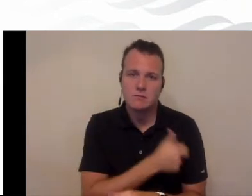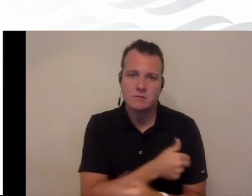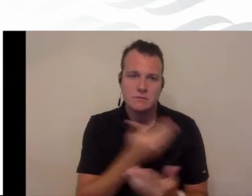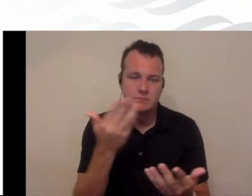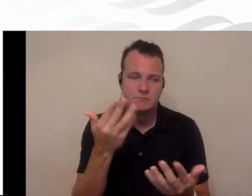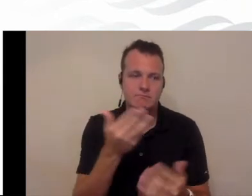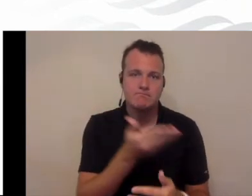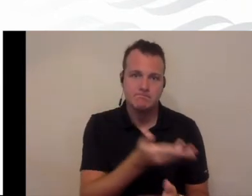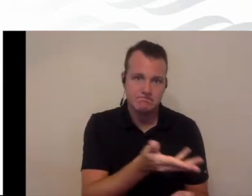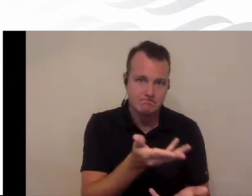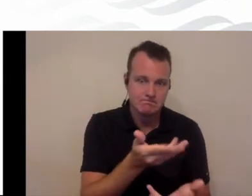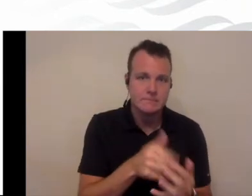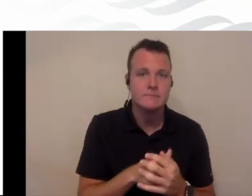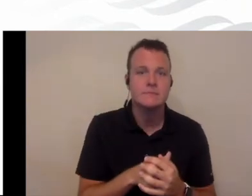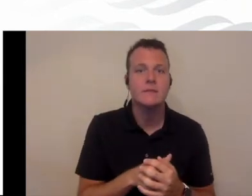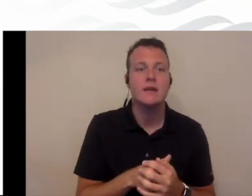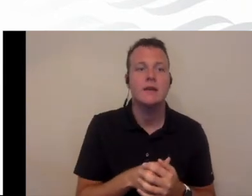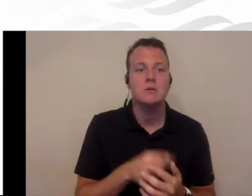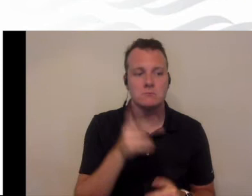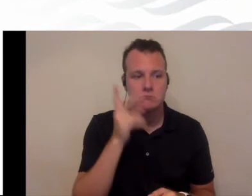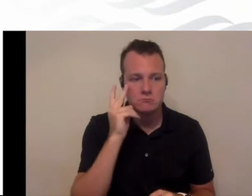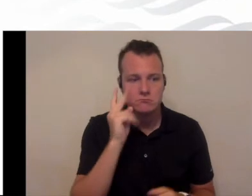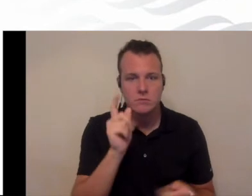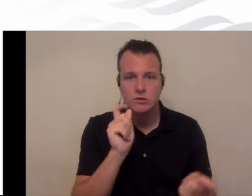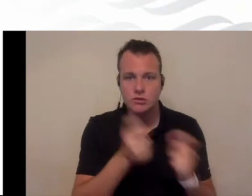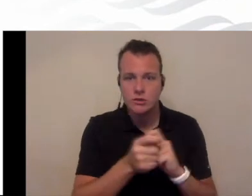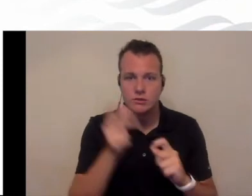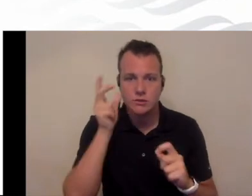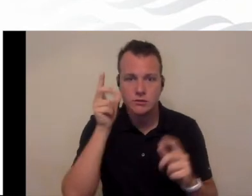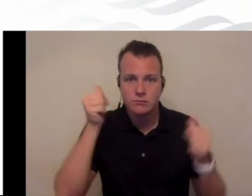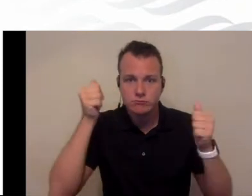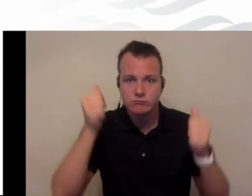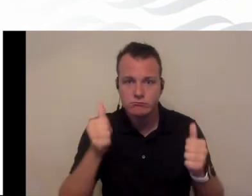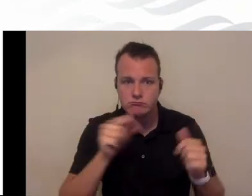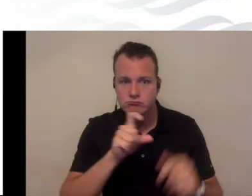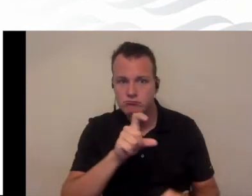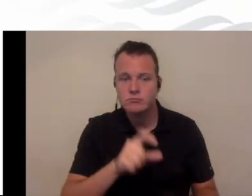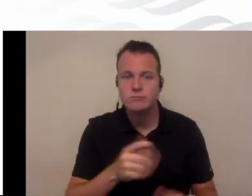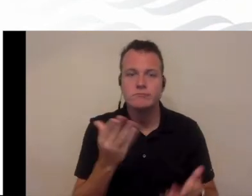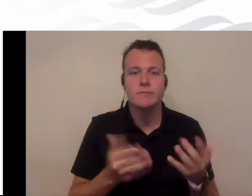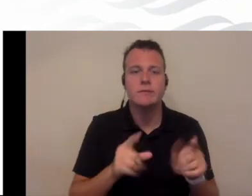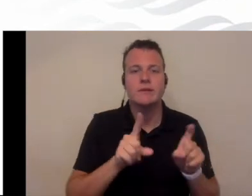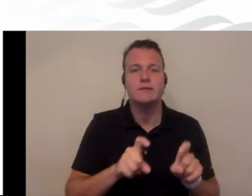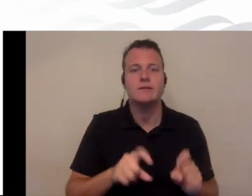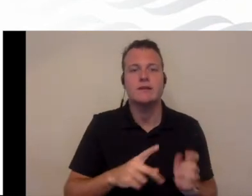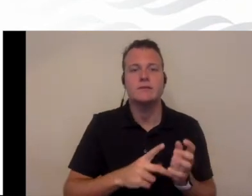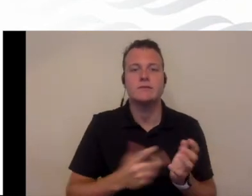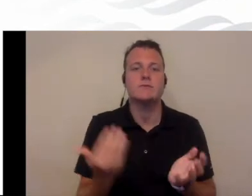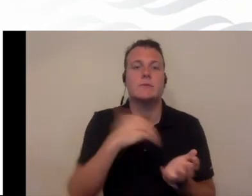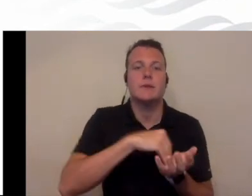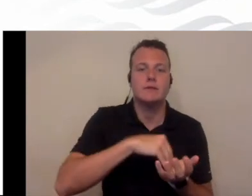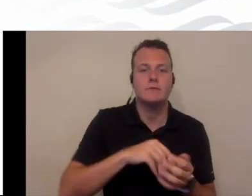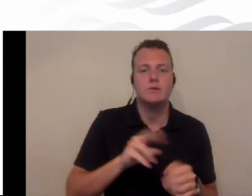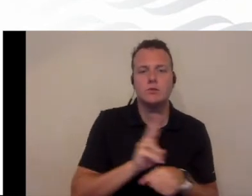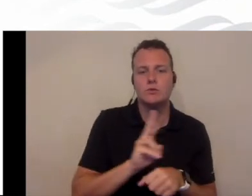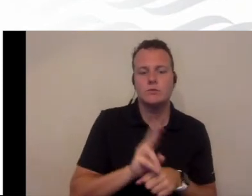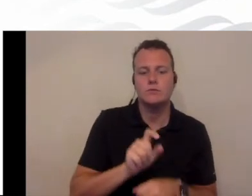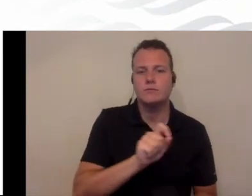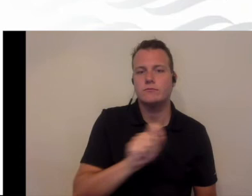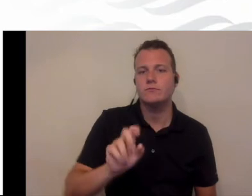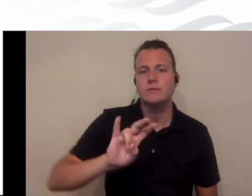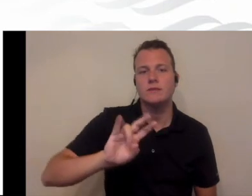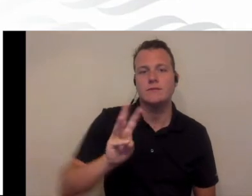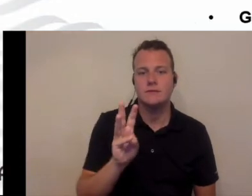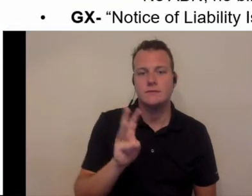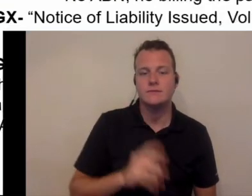hospital setting and they are too, you want to see if there's been any change. So maybe you repeat part of the testing. You would use the